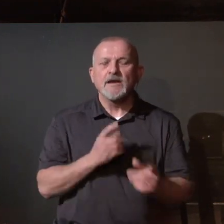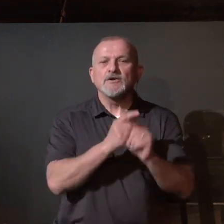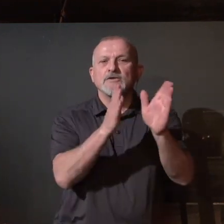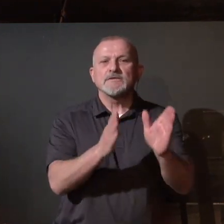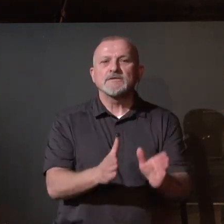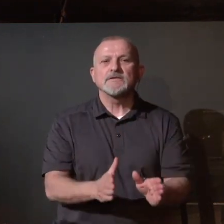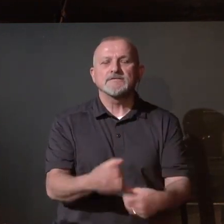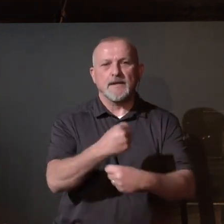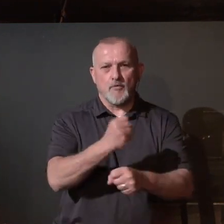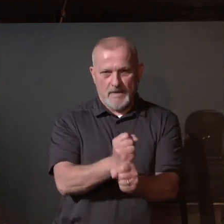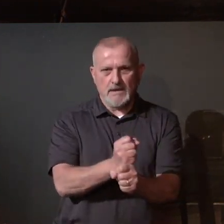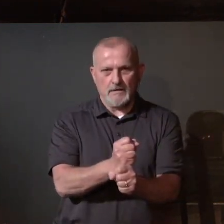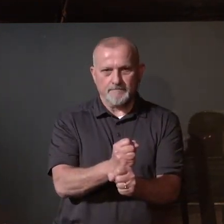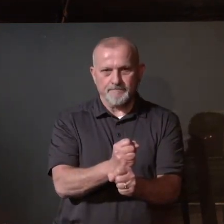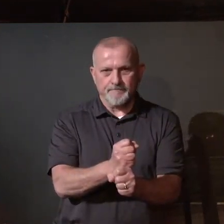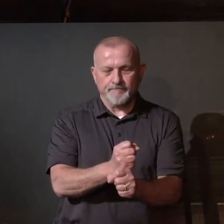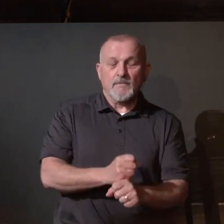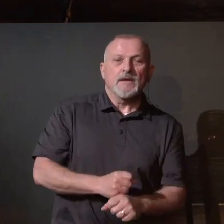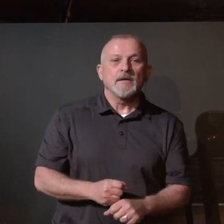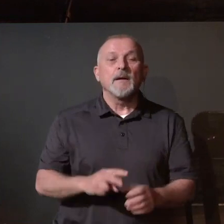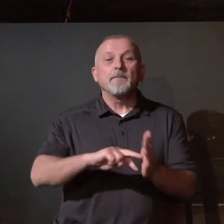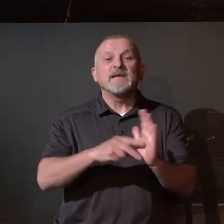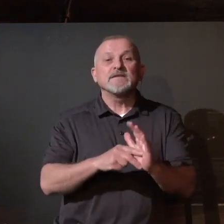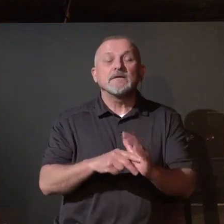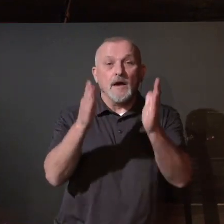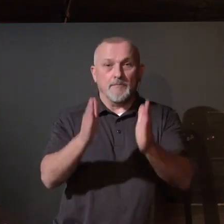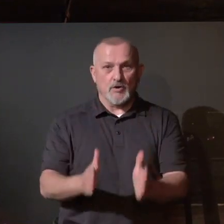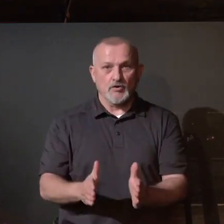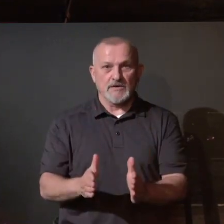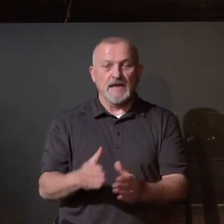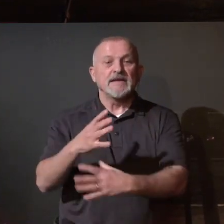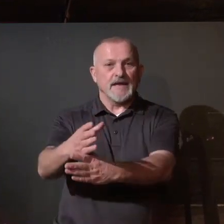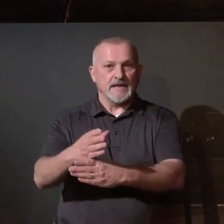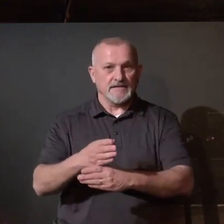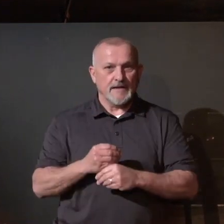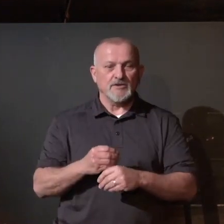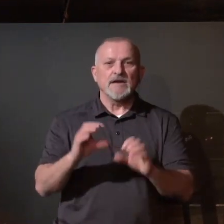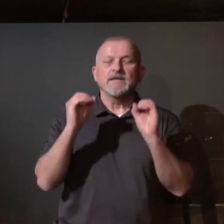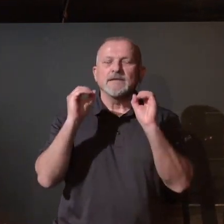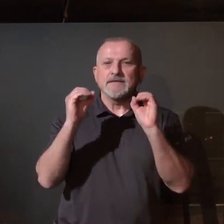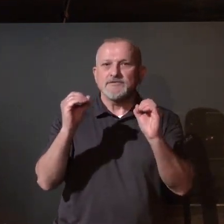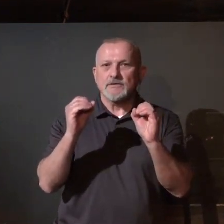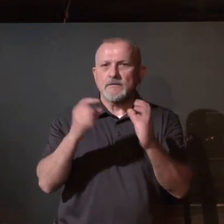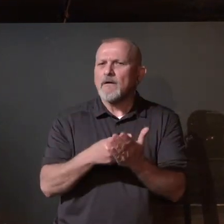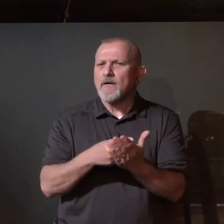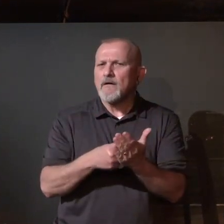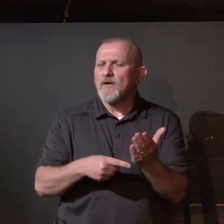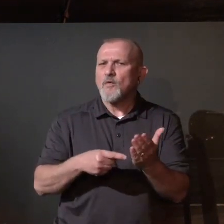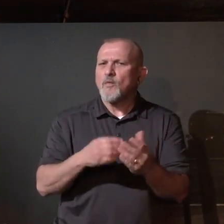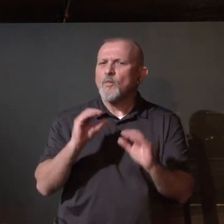is discipleship? Discipleship is somebody who embraces what? The teachings. What are the